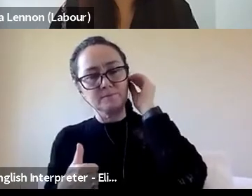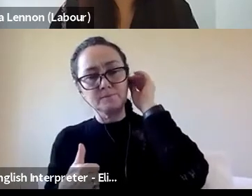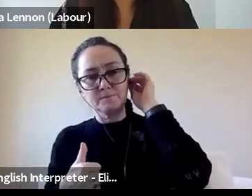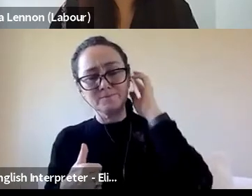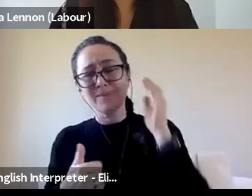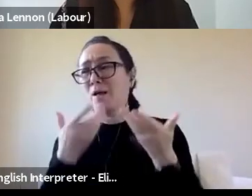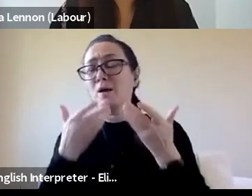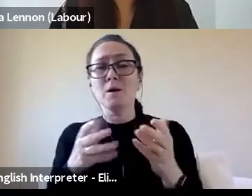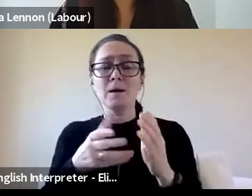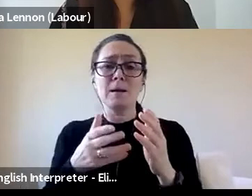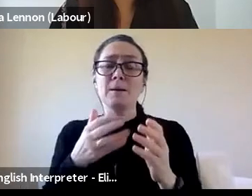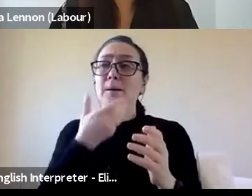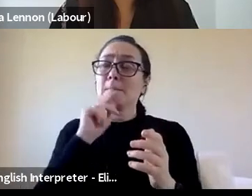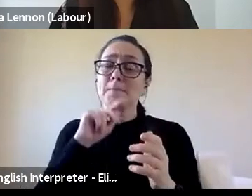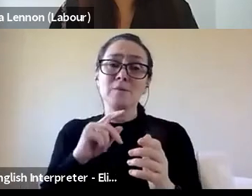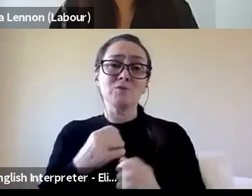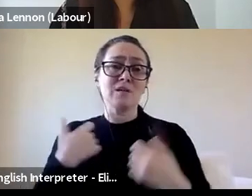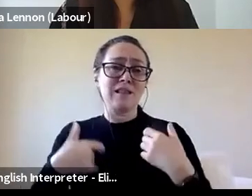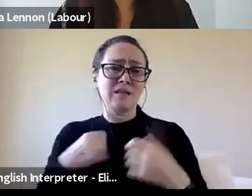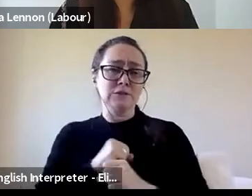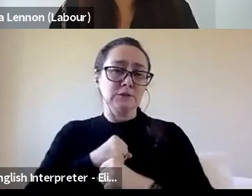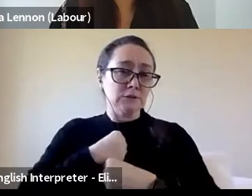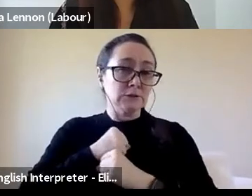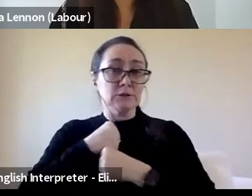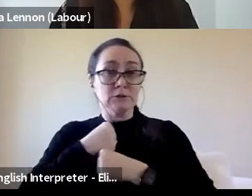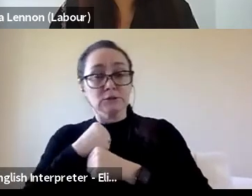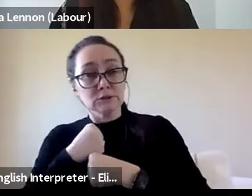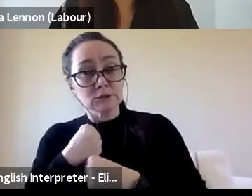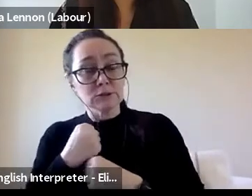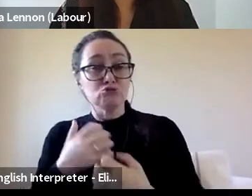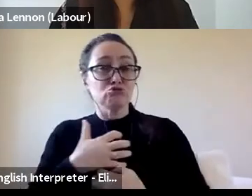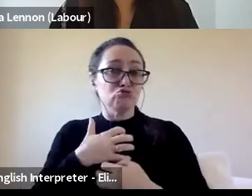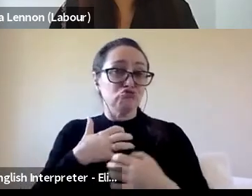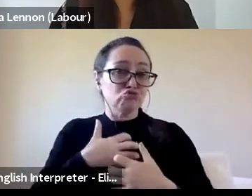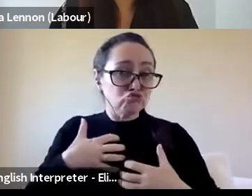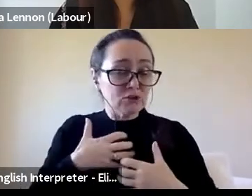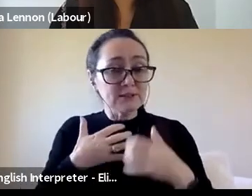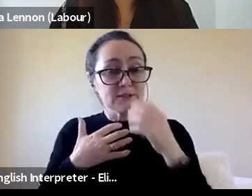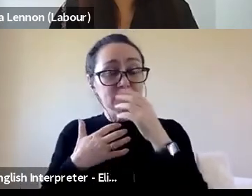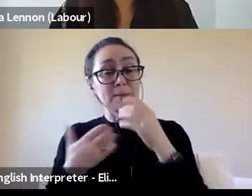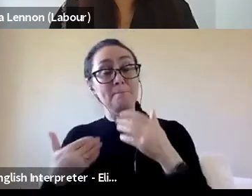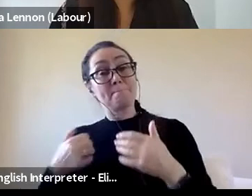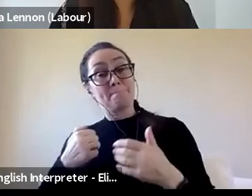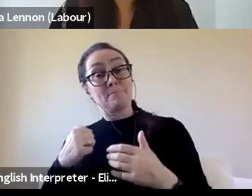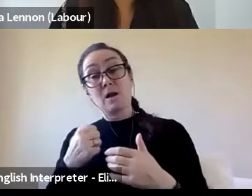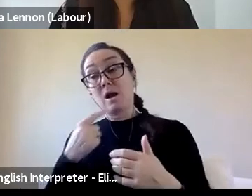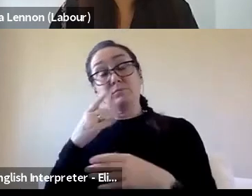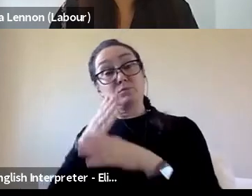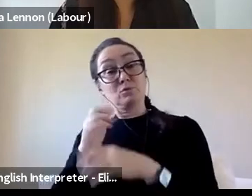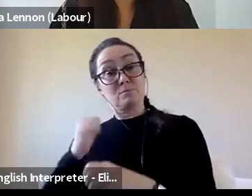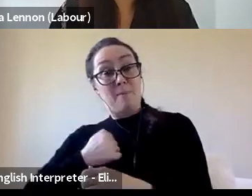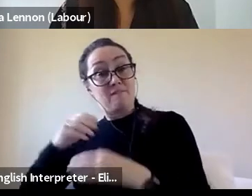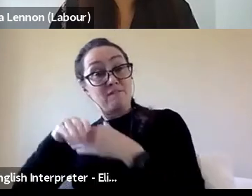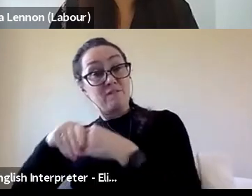massive strain. It's funny, I was talking to one of my friends, and they're living under a strain,